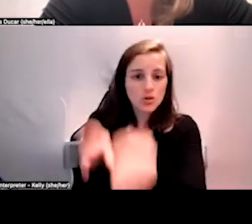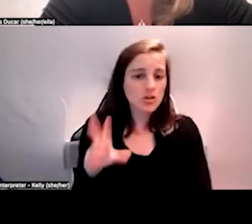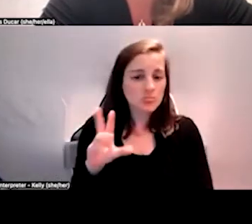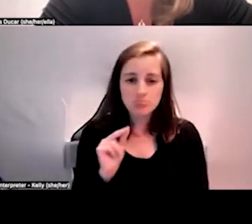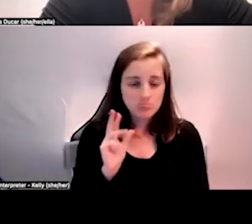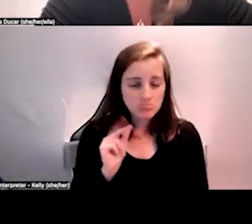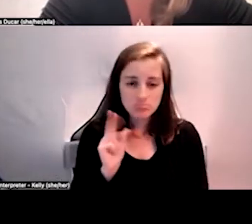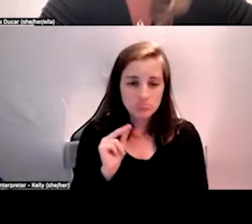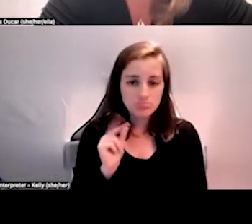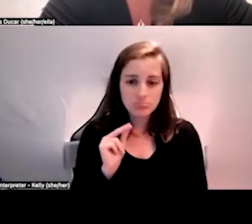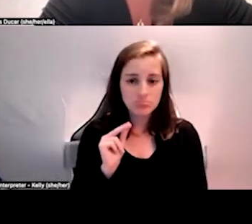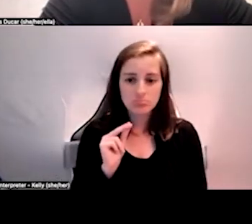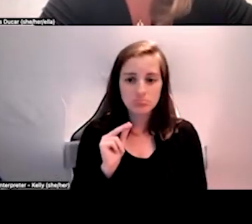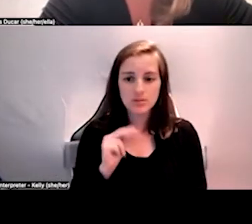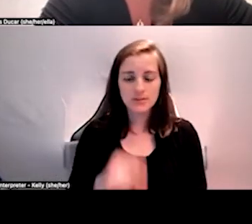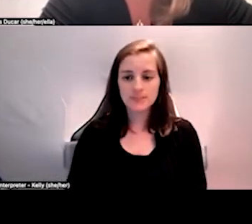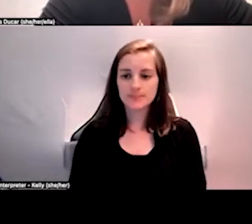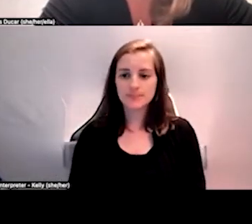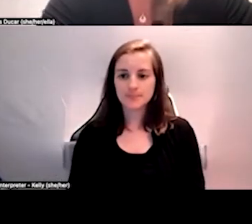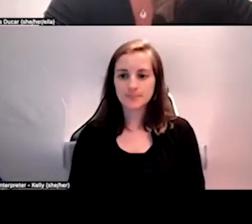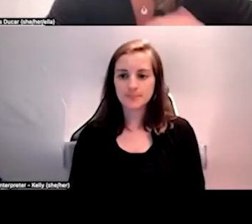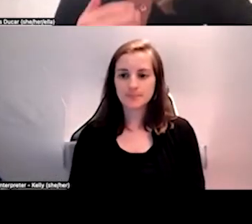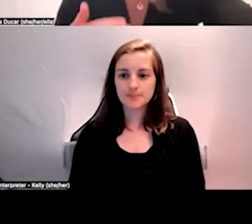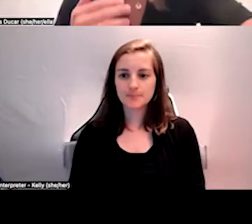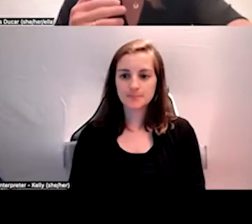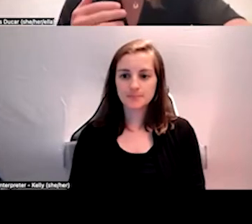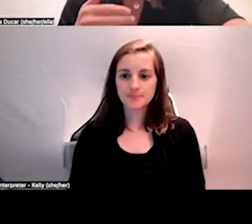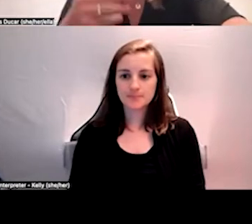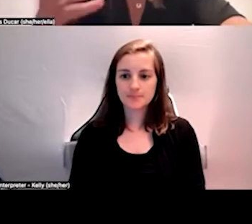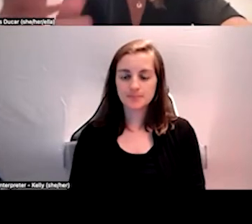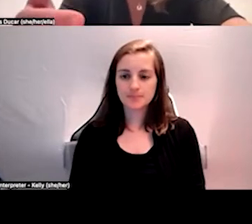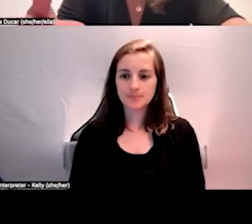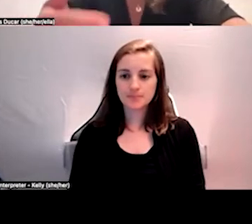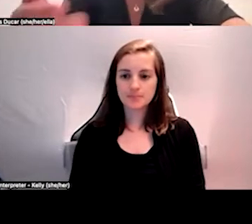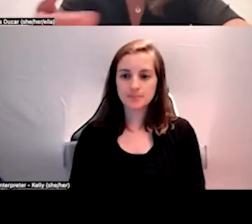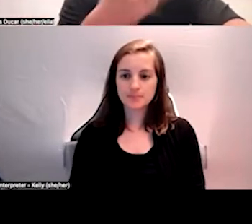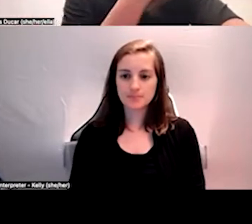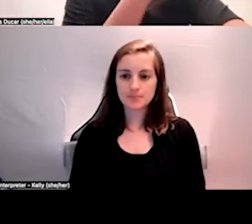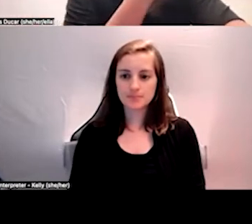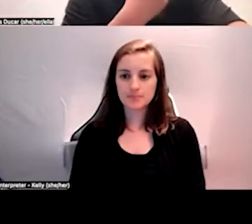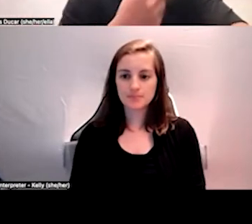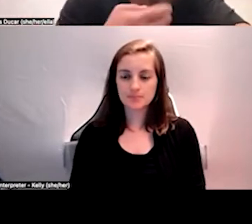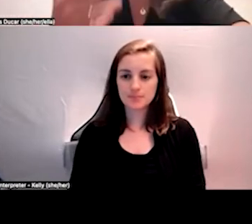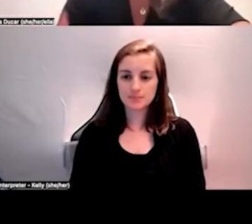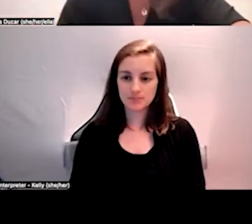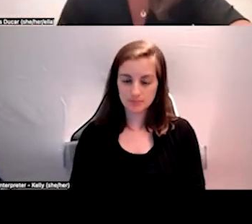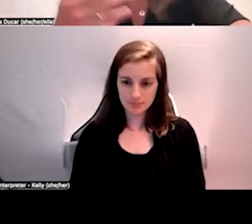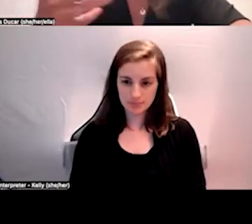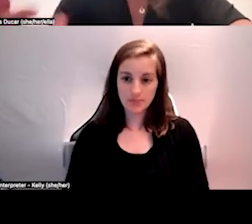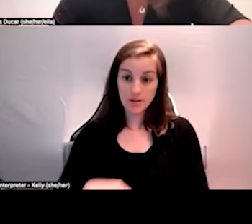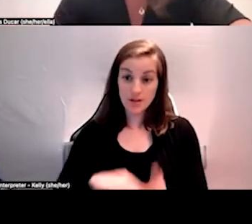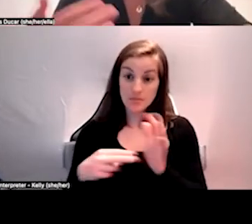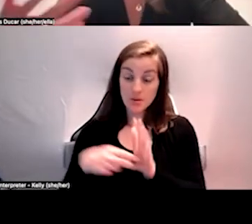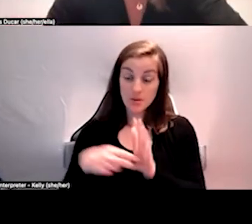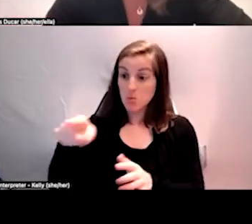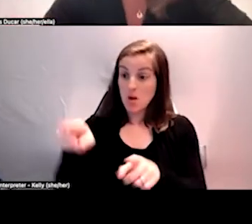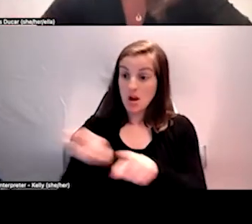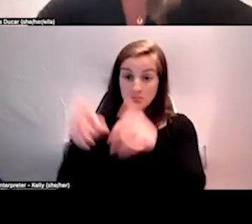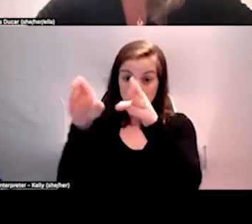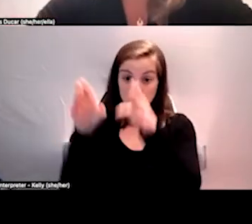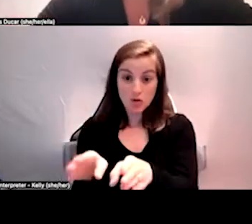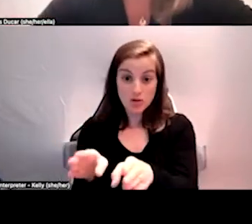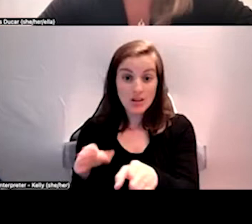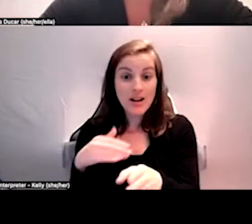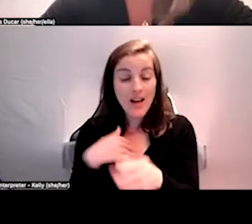on their own choices, right? It's really saying that you as a person, again, have the freedom and the liberty and the